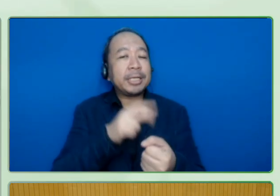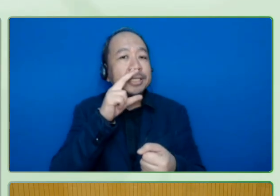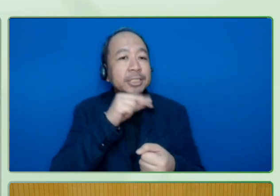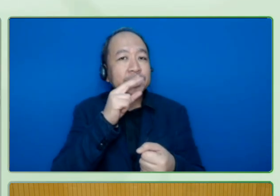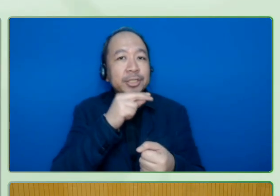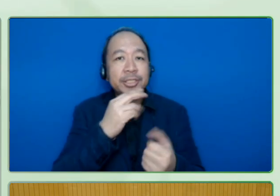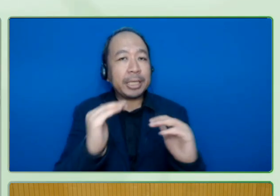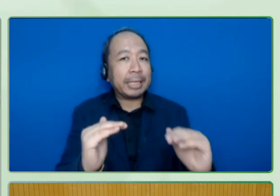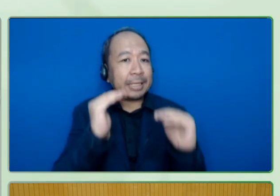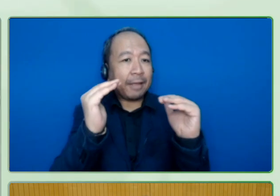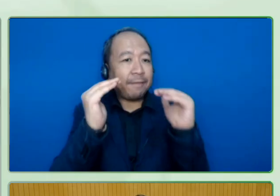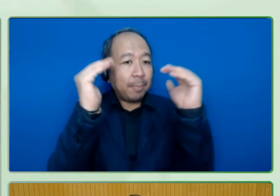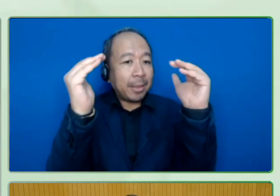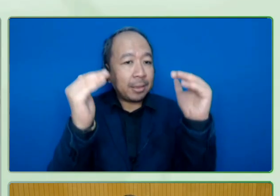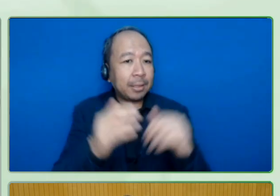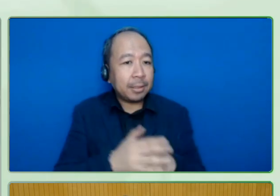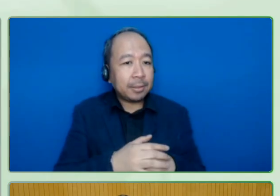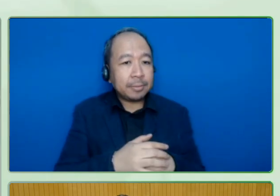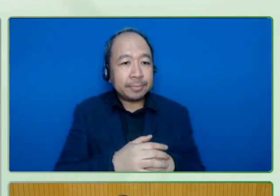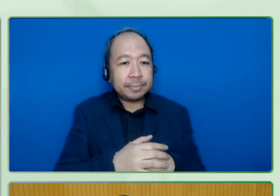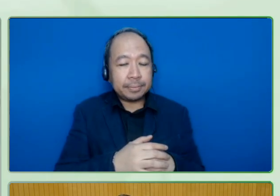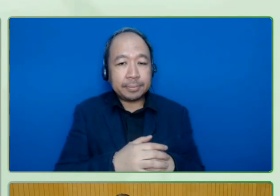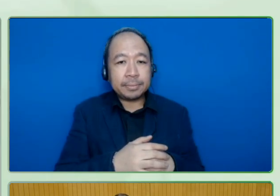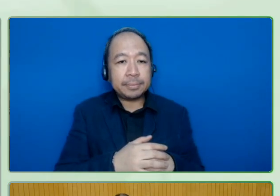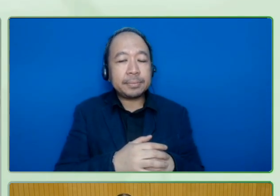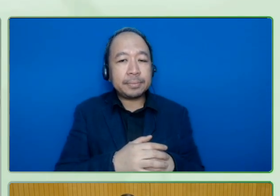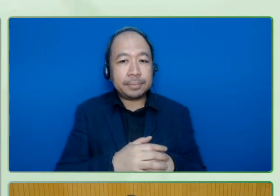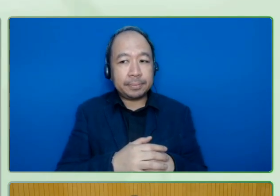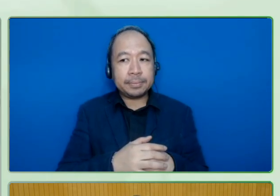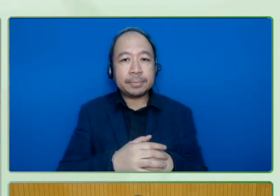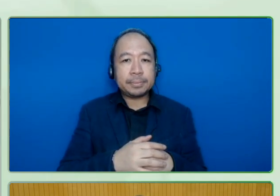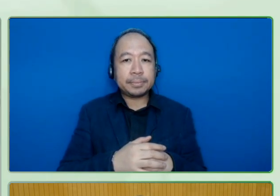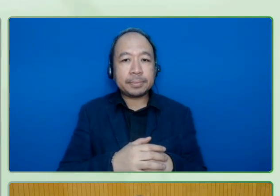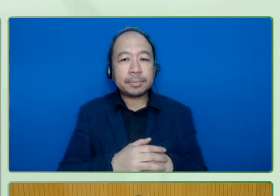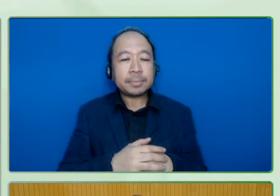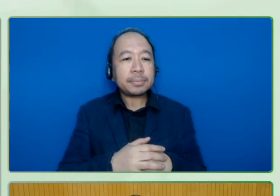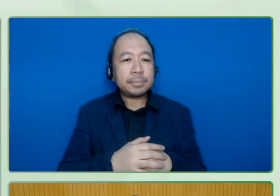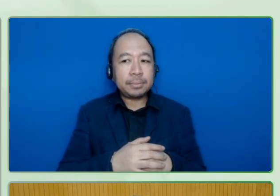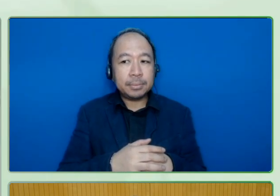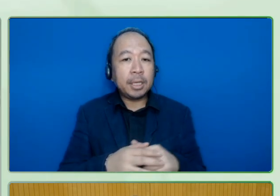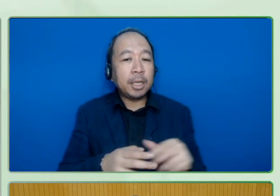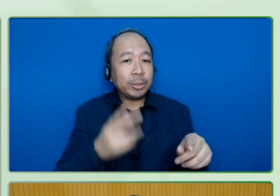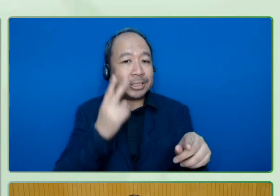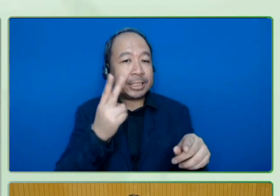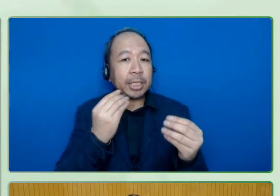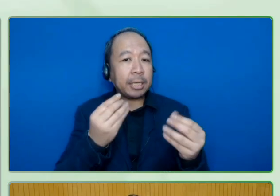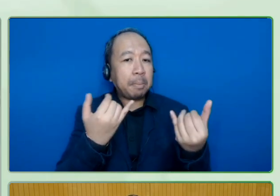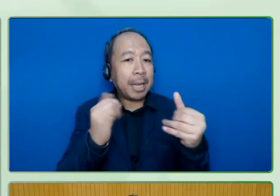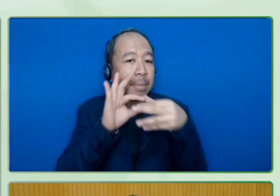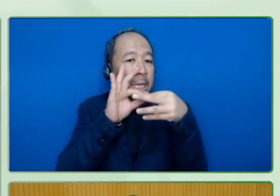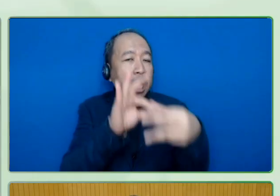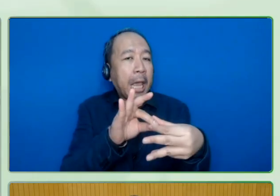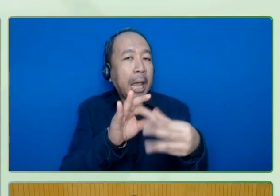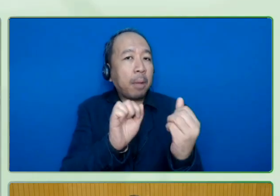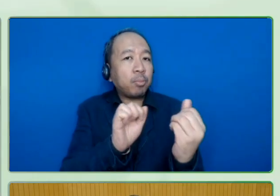owl? So it is completely inclusive, play-based approach for everyone. My desire was to make speech